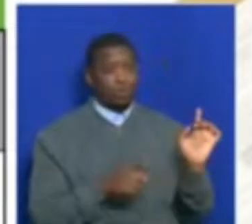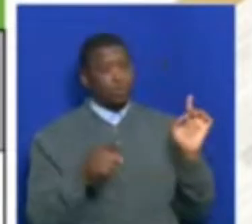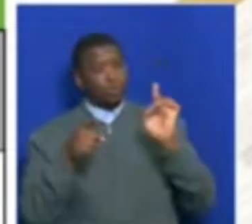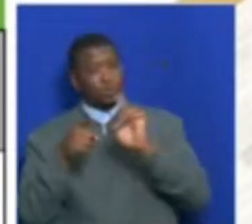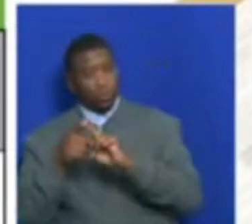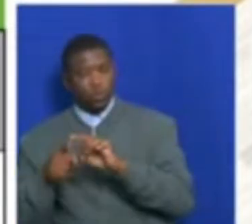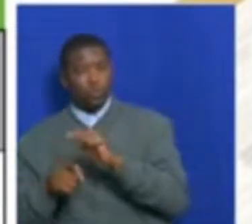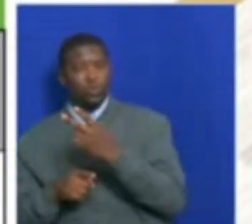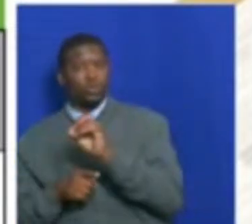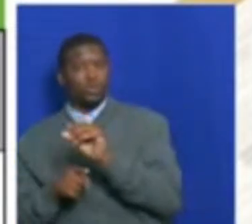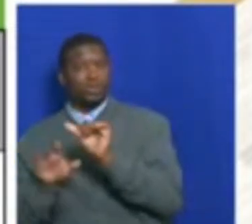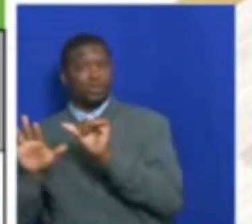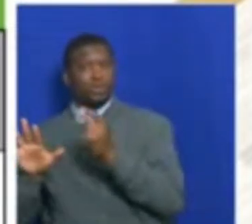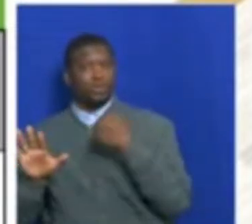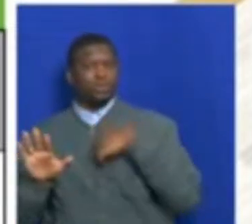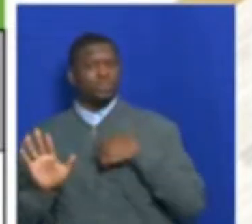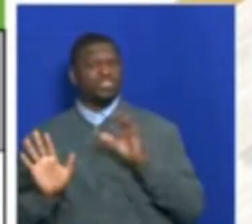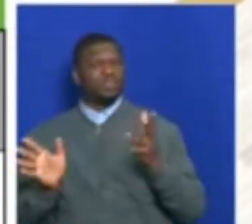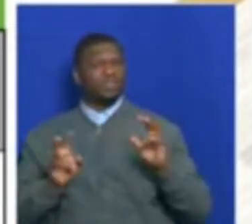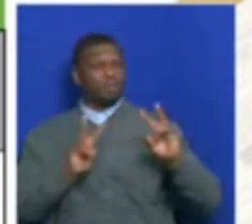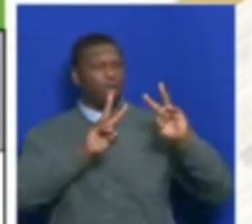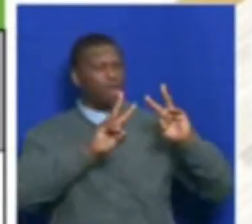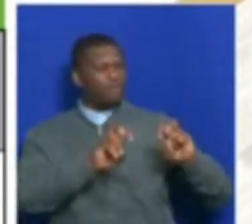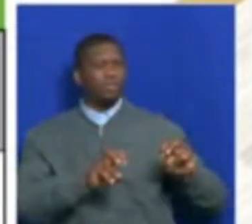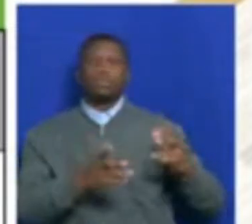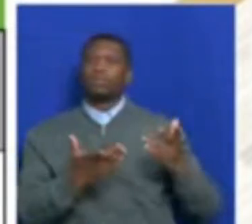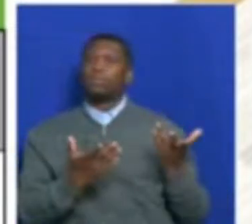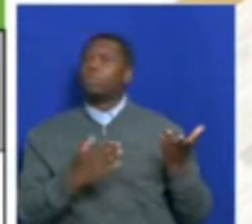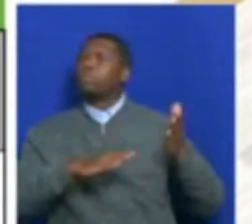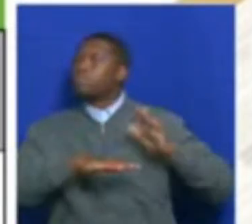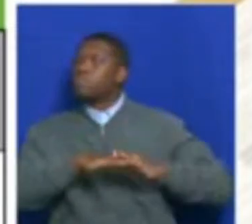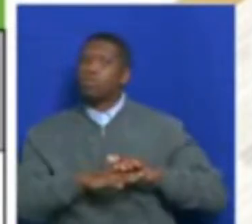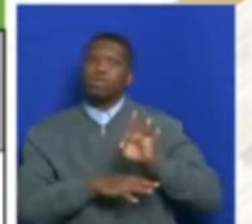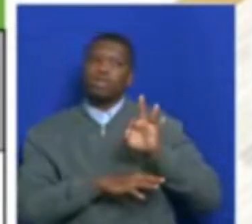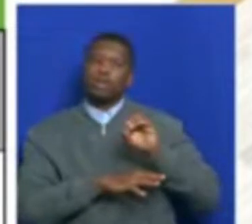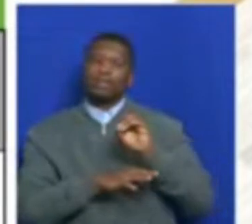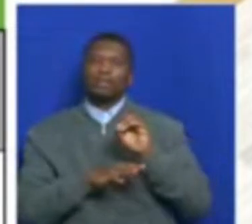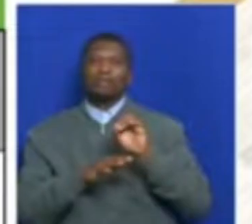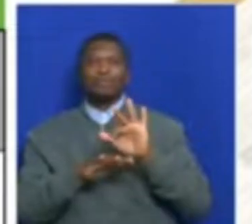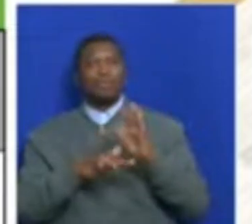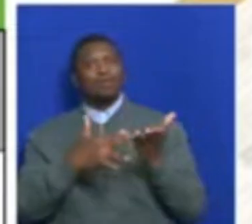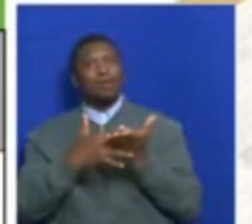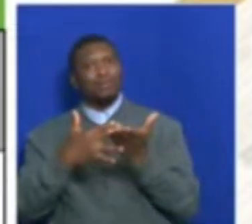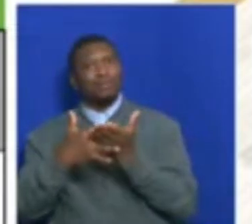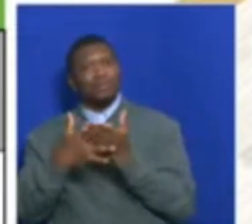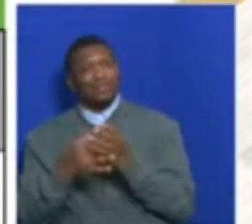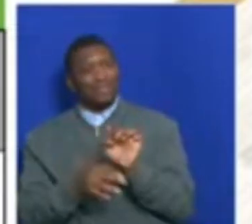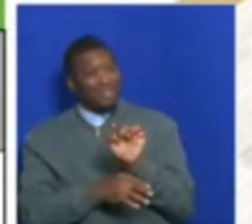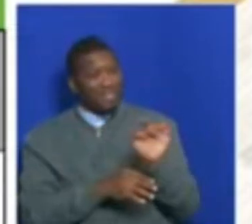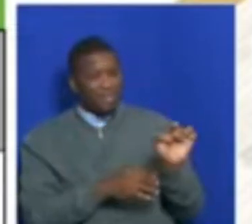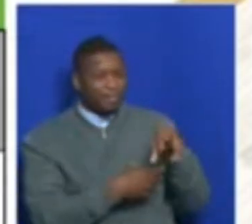cases, of which 77 cases involved the deaths of